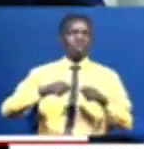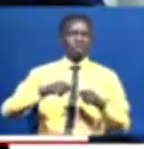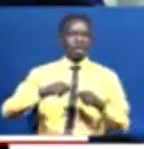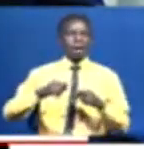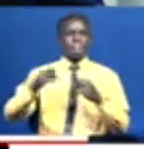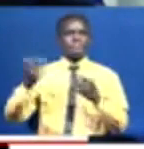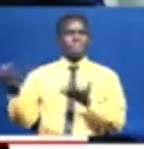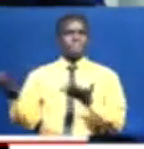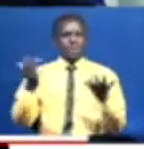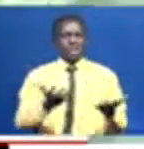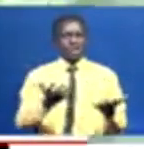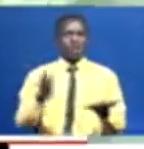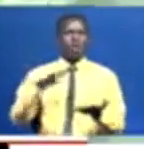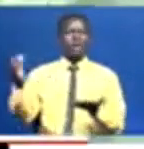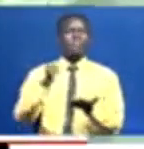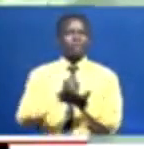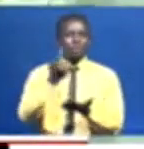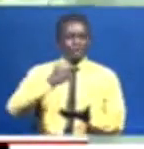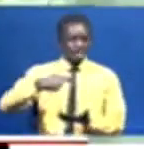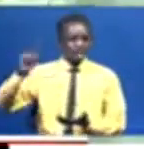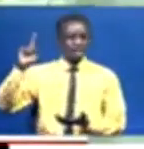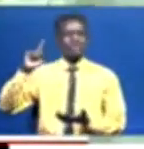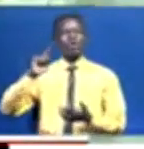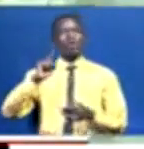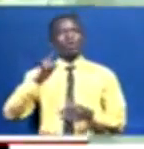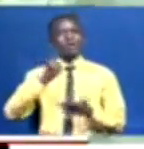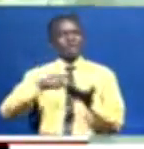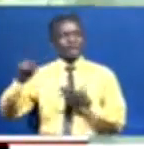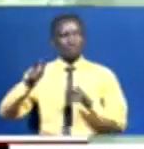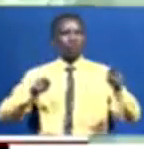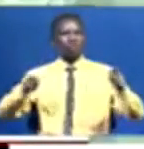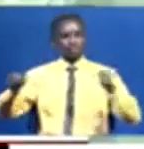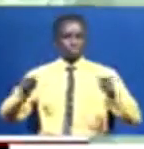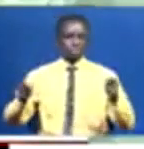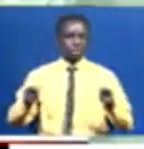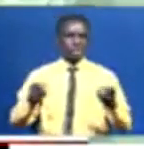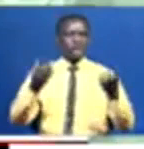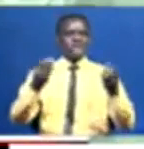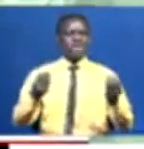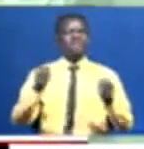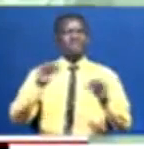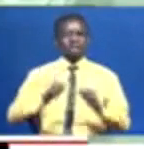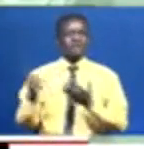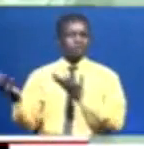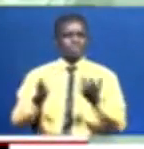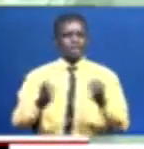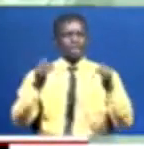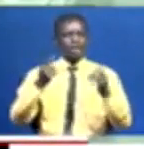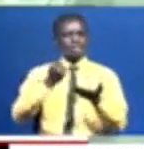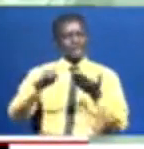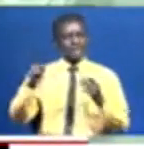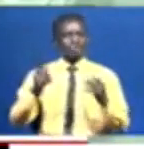controls, knowing where your data resides and how it's accessed. You can be able to employ the necessary controls to ensure it's